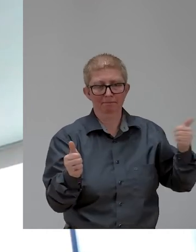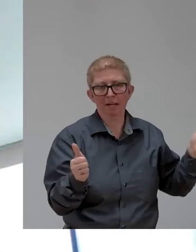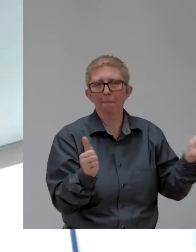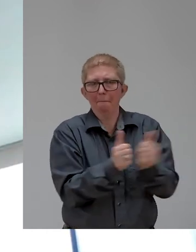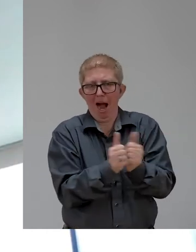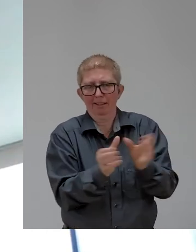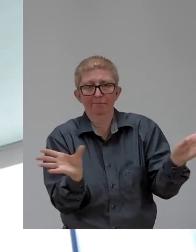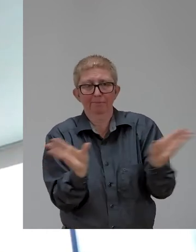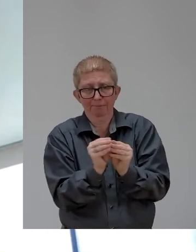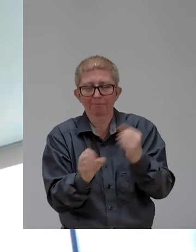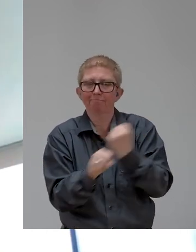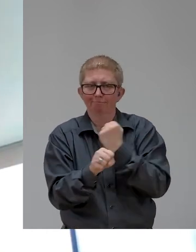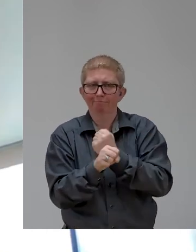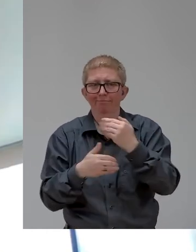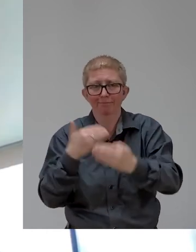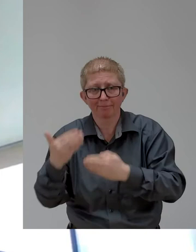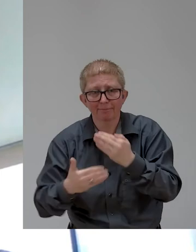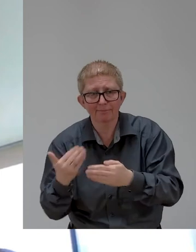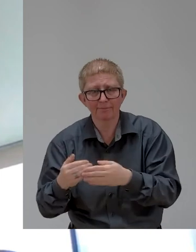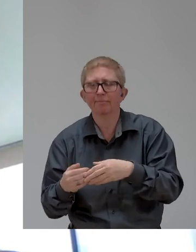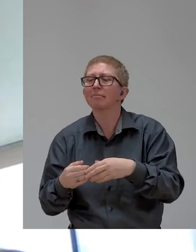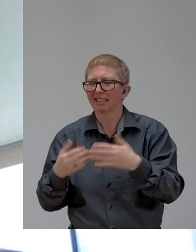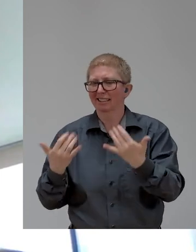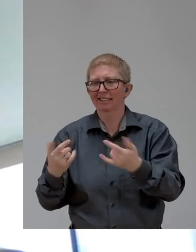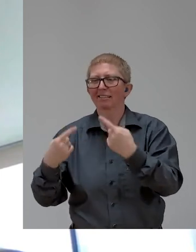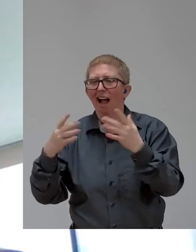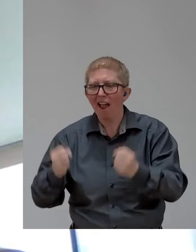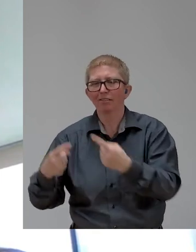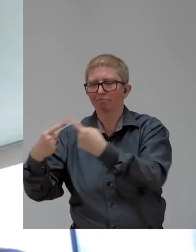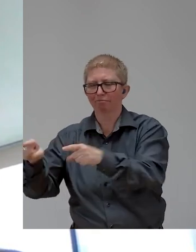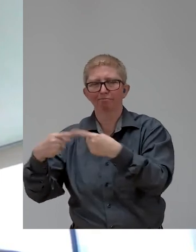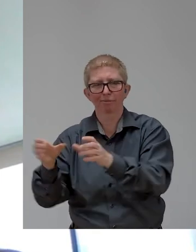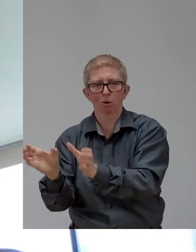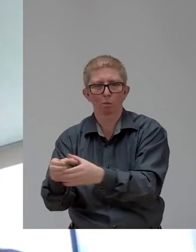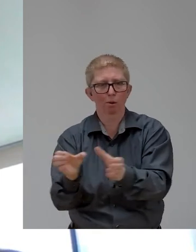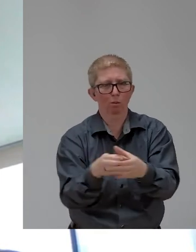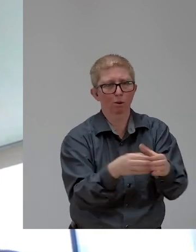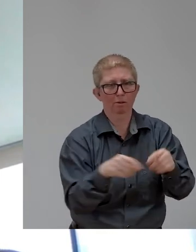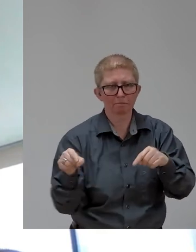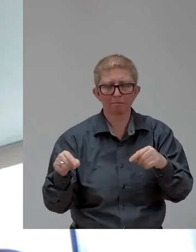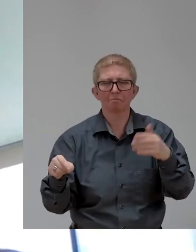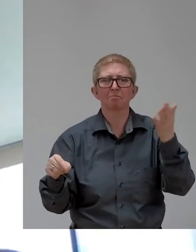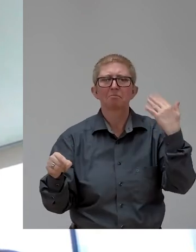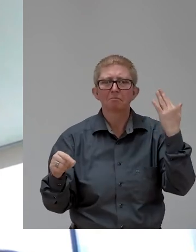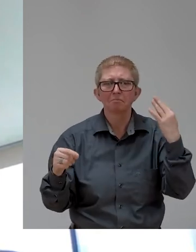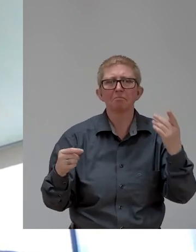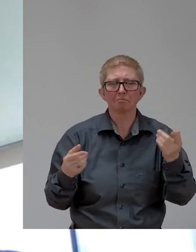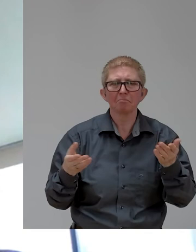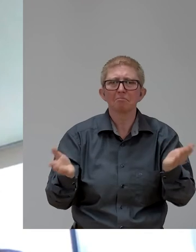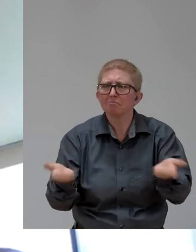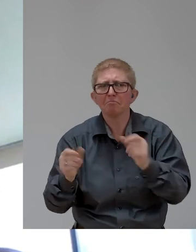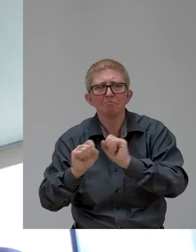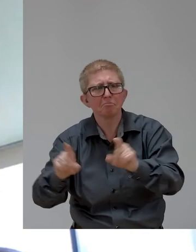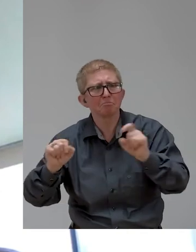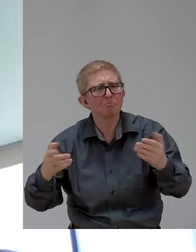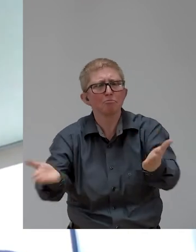and intersectionality. So that's the way to foster that. So we encourage them to actually